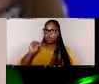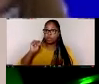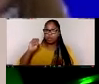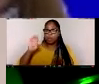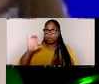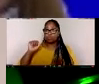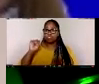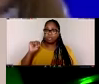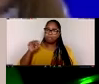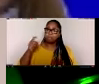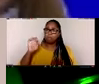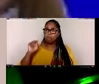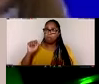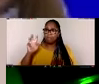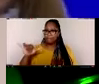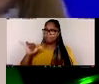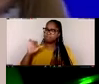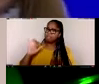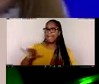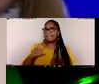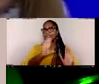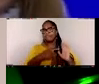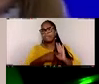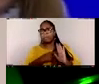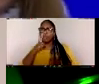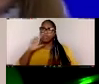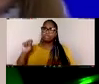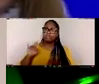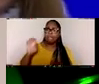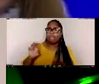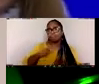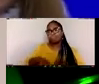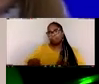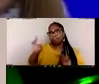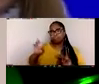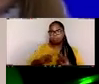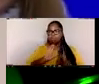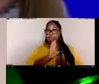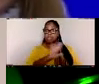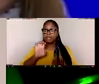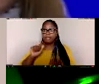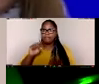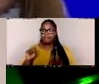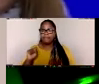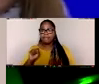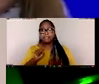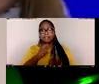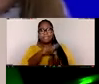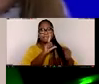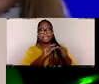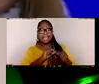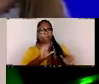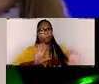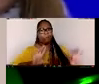of style of building to look at, but in their EAS, they've happily said that 30 Ocean Parkway